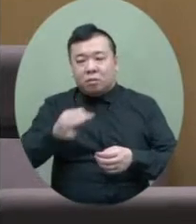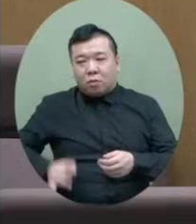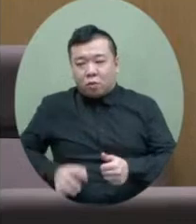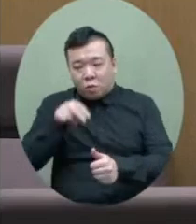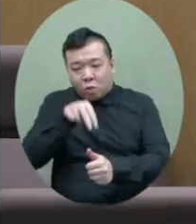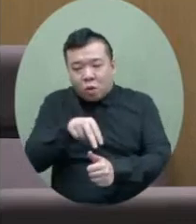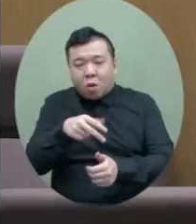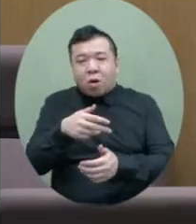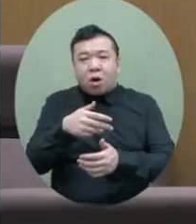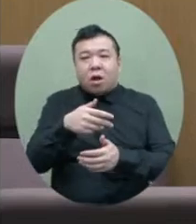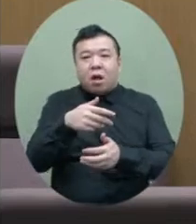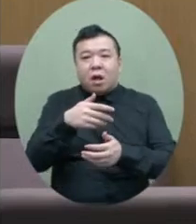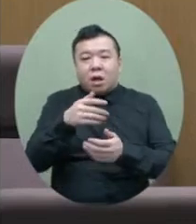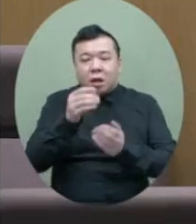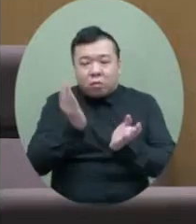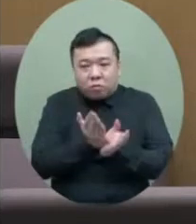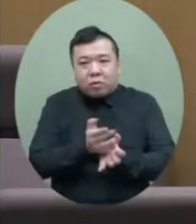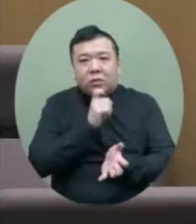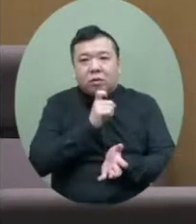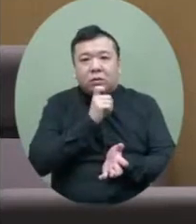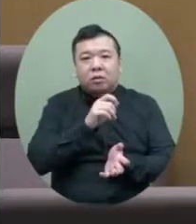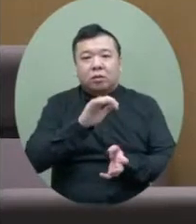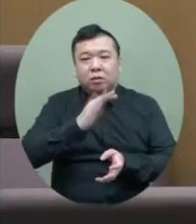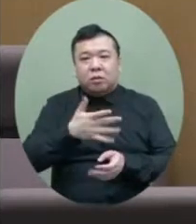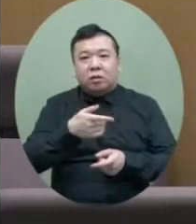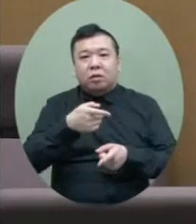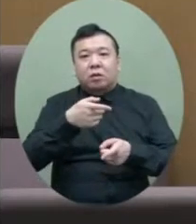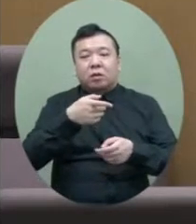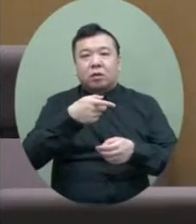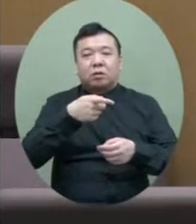but the hotel did not tell the